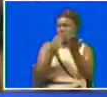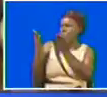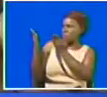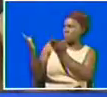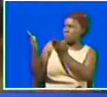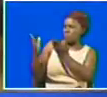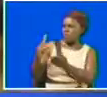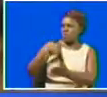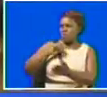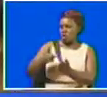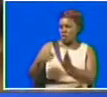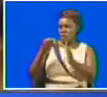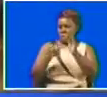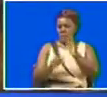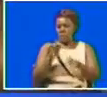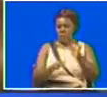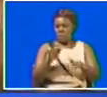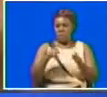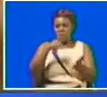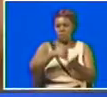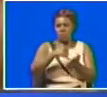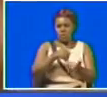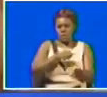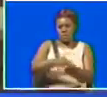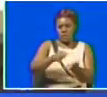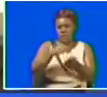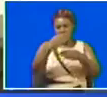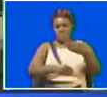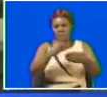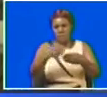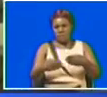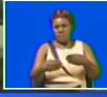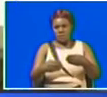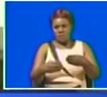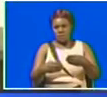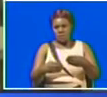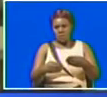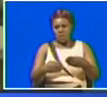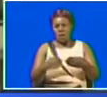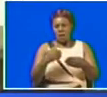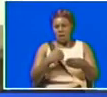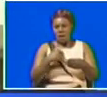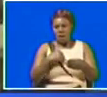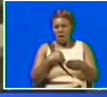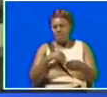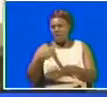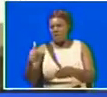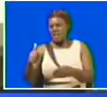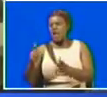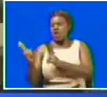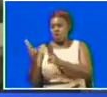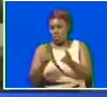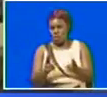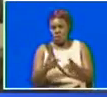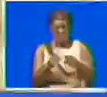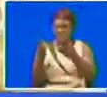and instructions are keyed in, including the type of printing material. In normal printing, you have inks and toners and